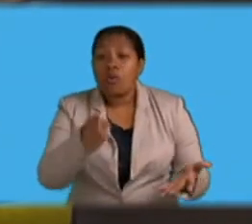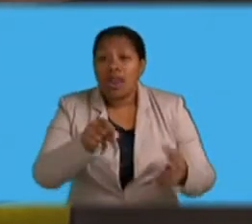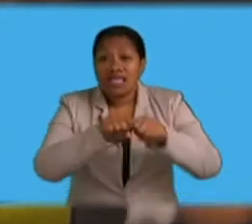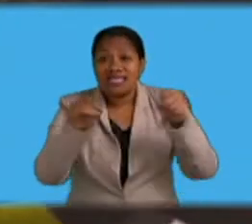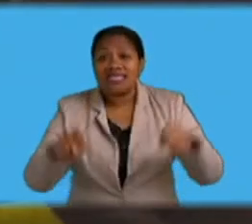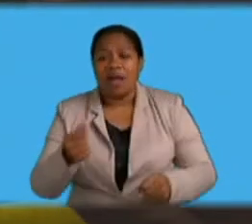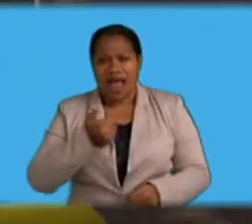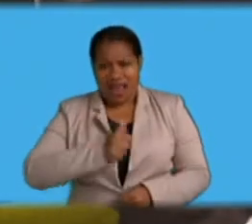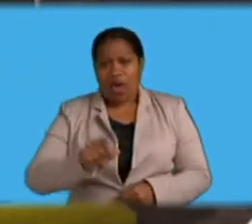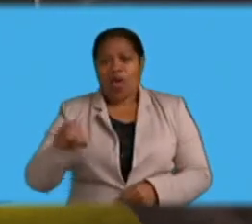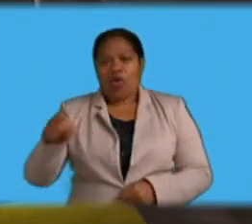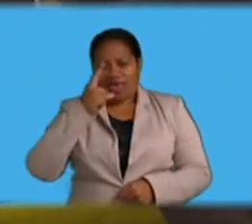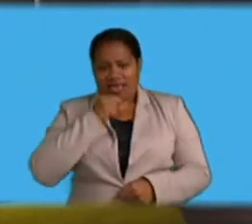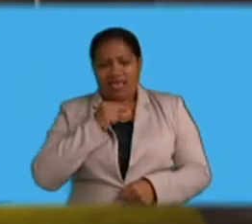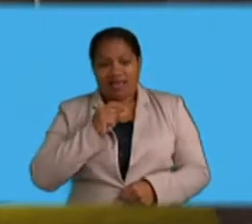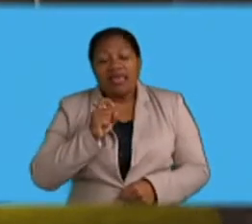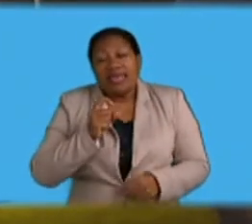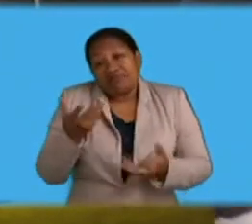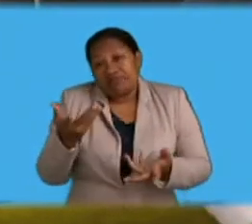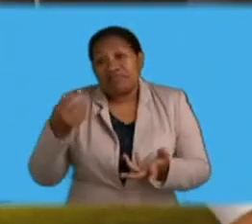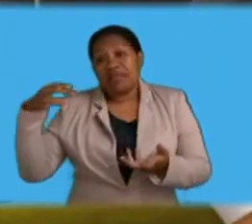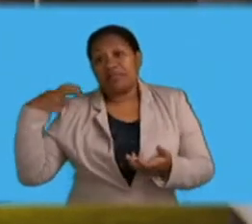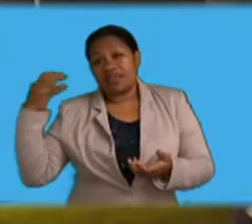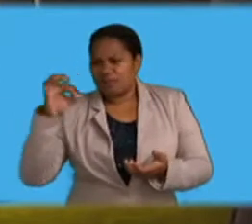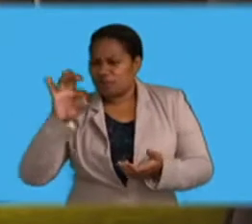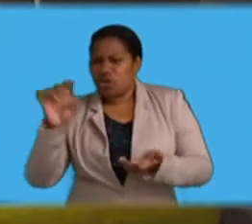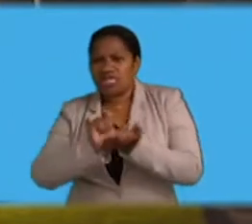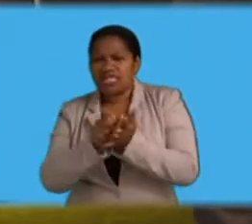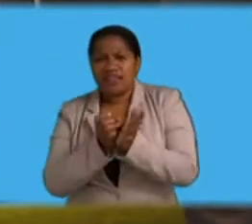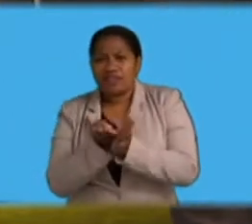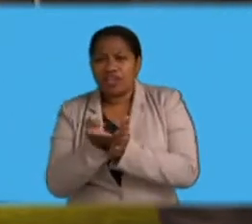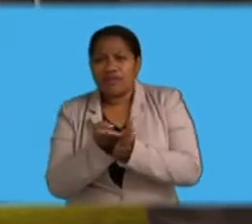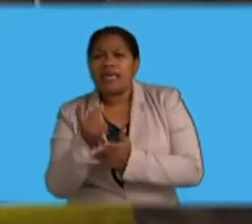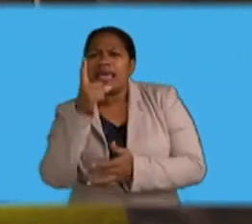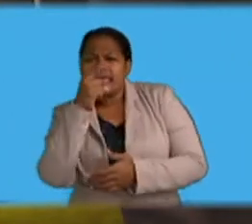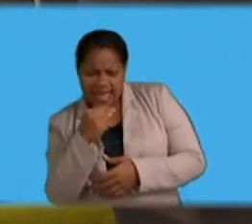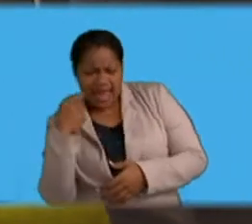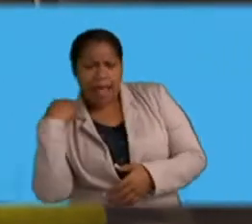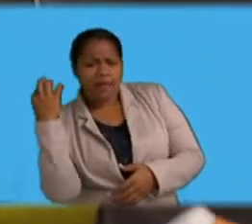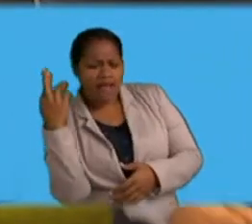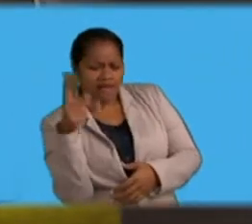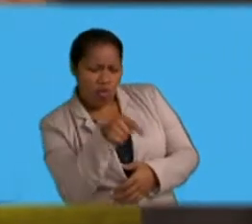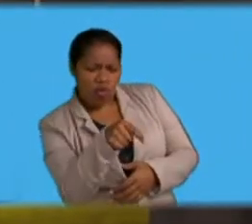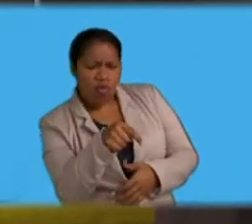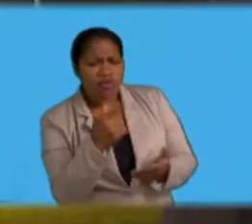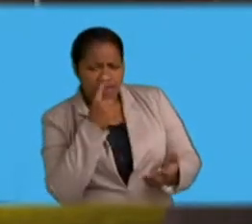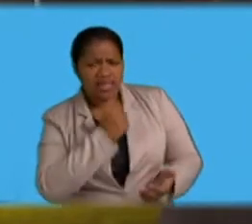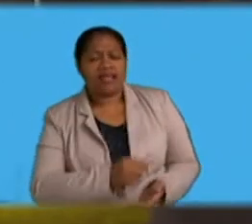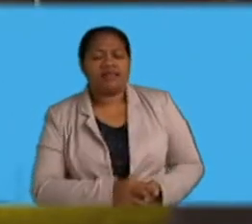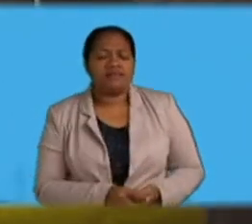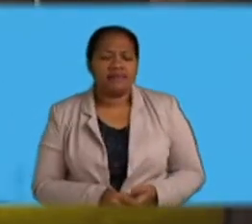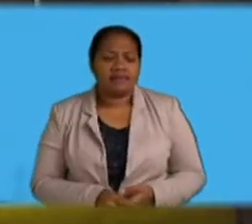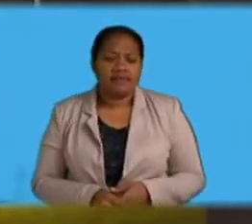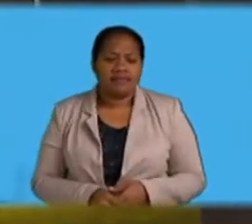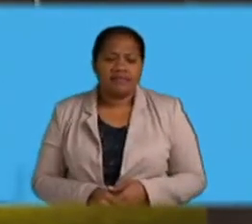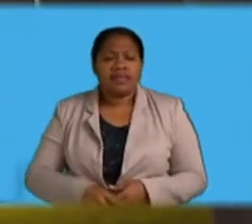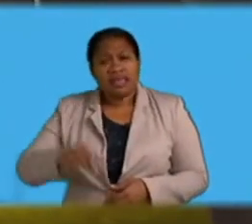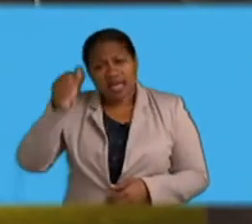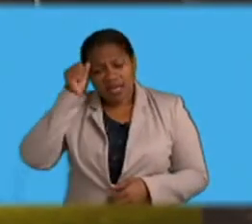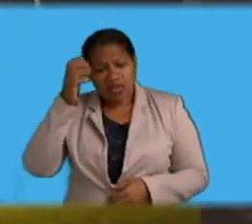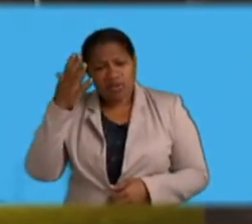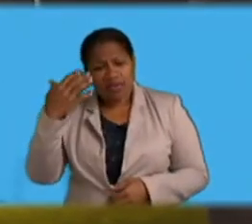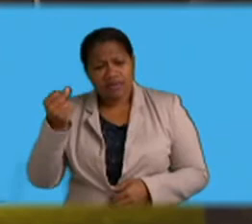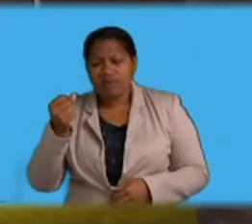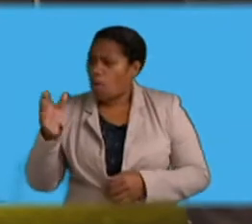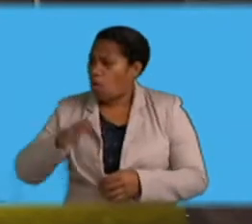an applicant who's not even a civil servant has the ability to apply for that. We had, of course, I know all of you want to target Ministry